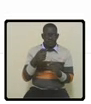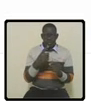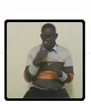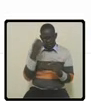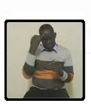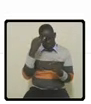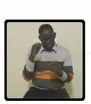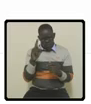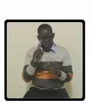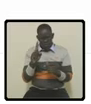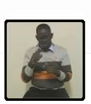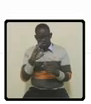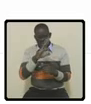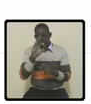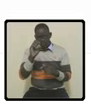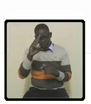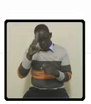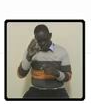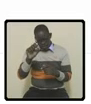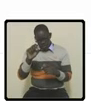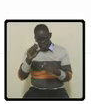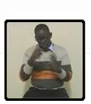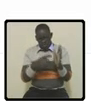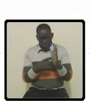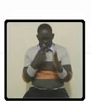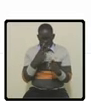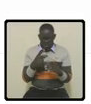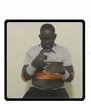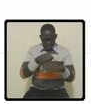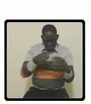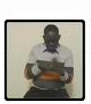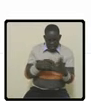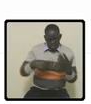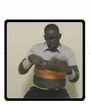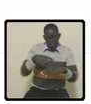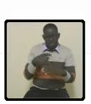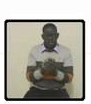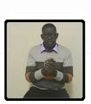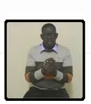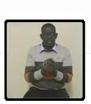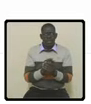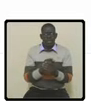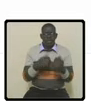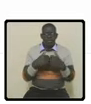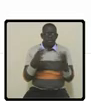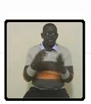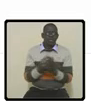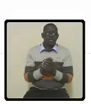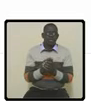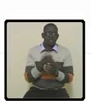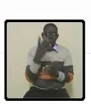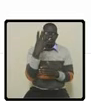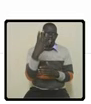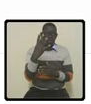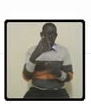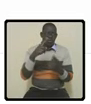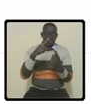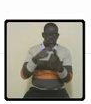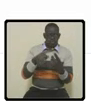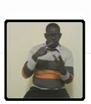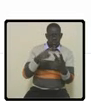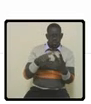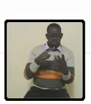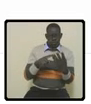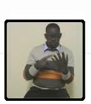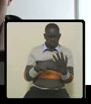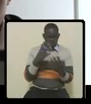us an idea of what a fold mountain looks like on the inside. Let's list the different types of folds. I'll start. There are 4 types of folds, and